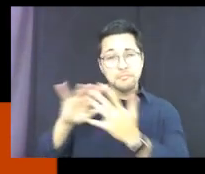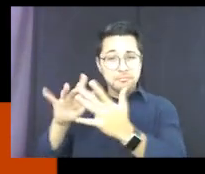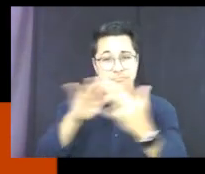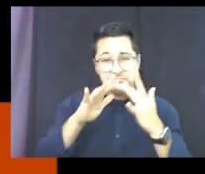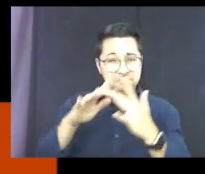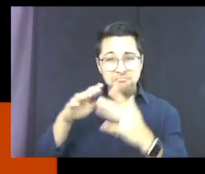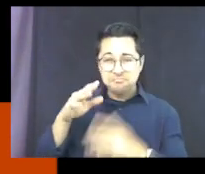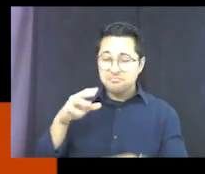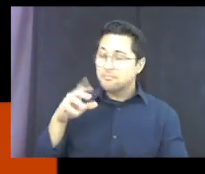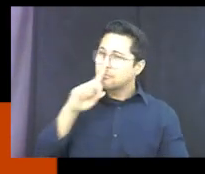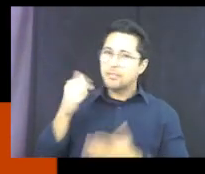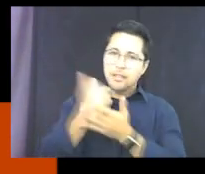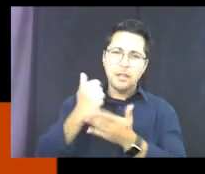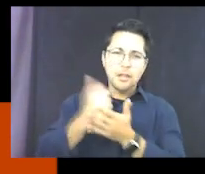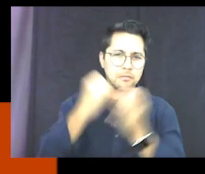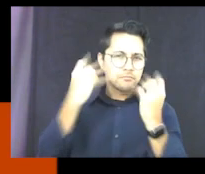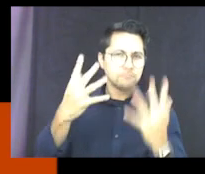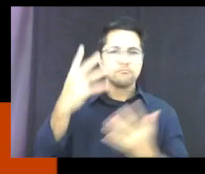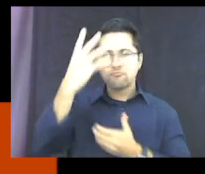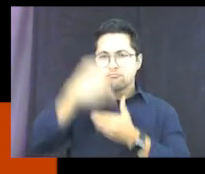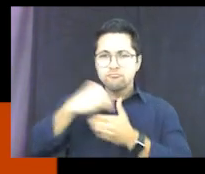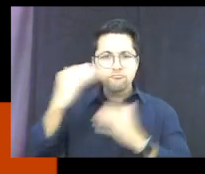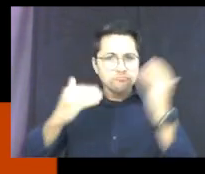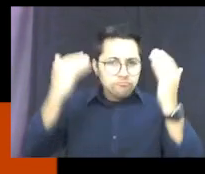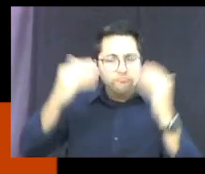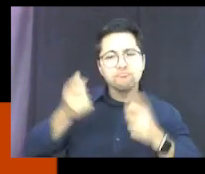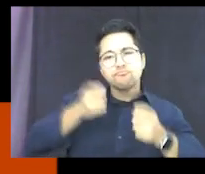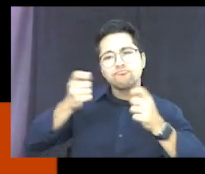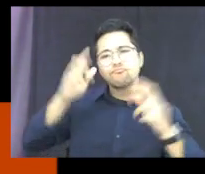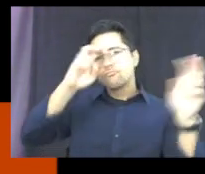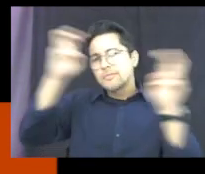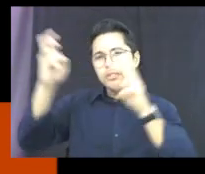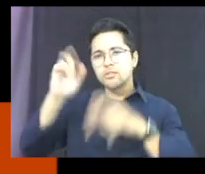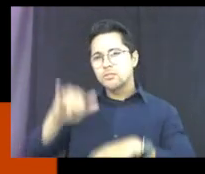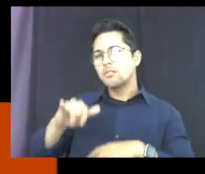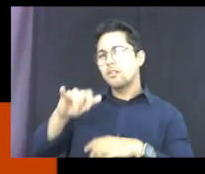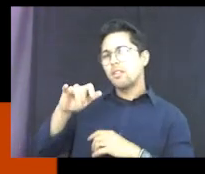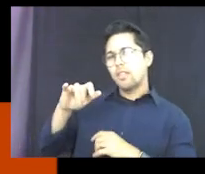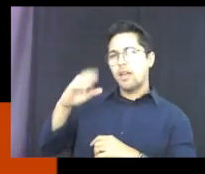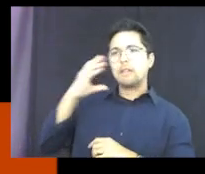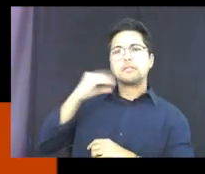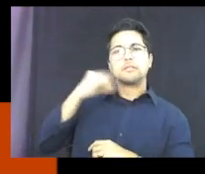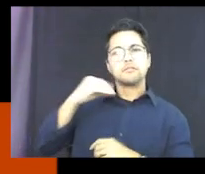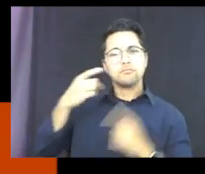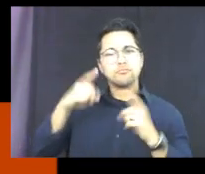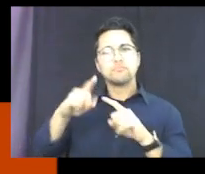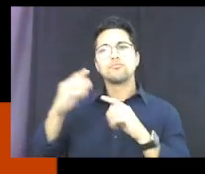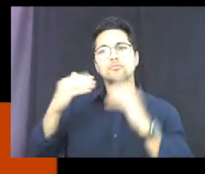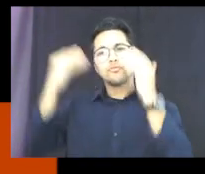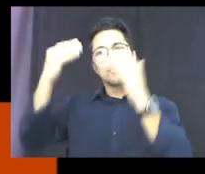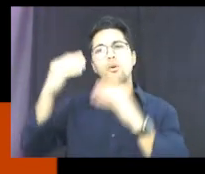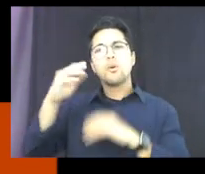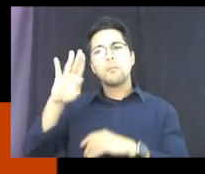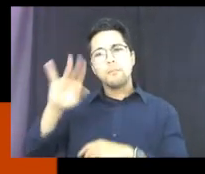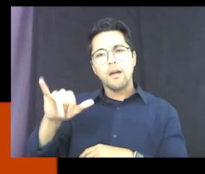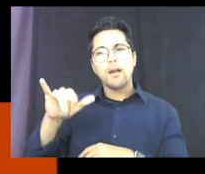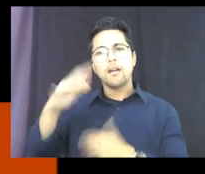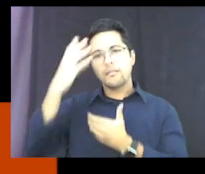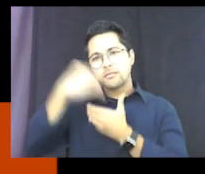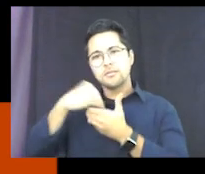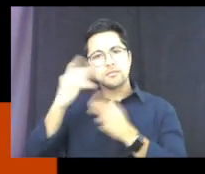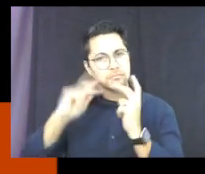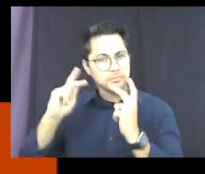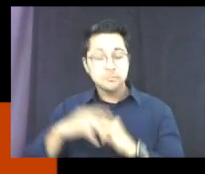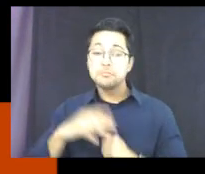many autistic adults manage issues commonly faced during adulthood by autistic people.